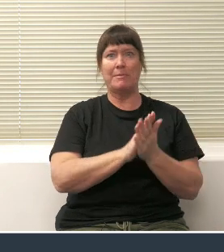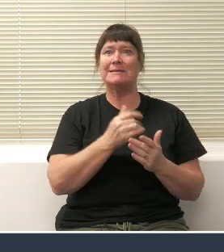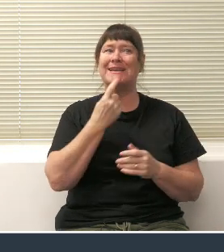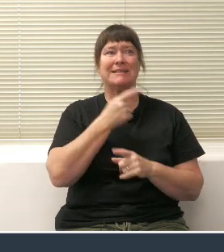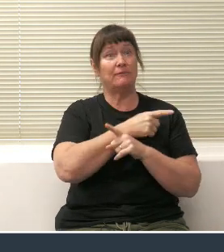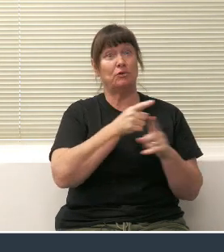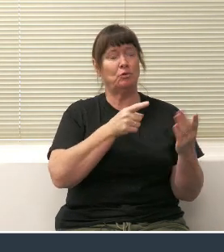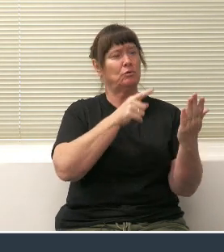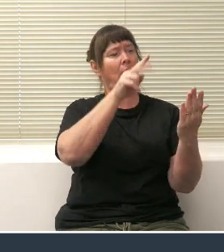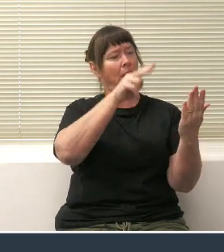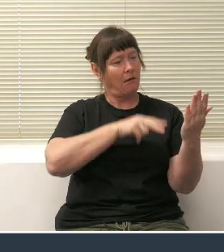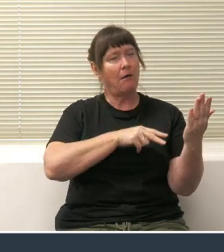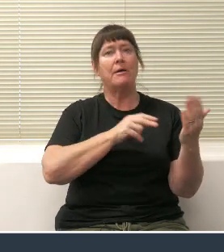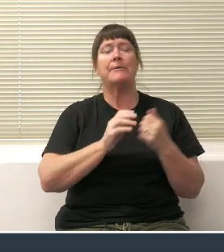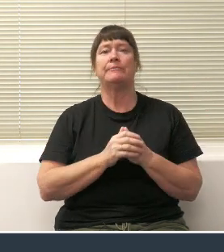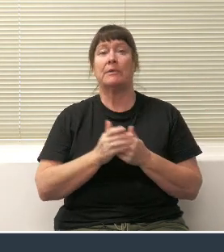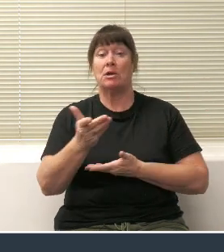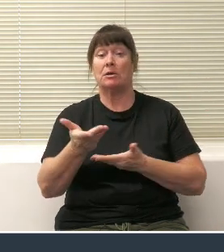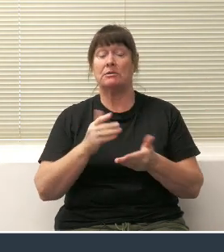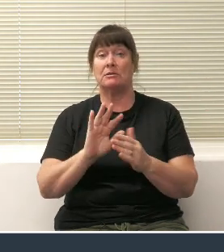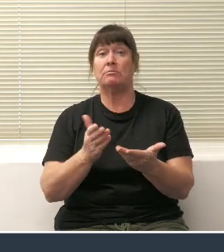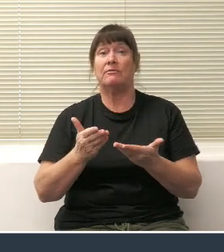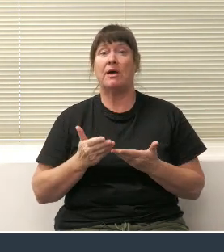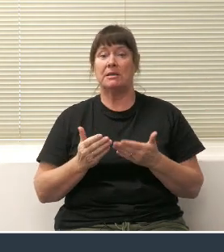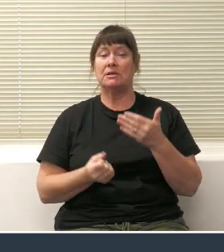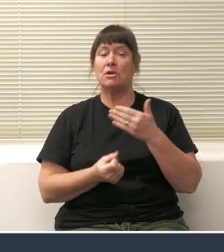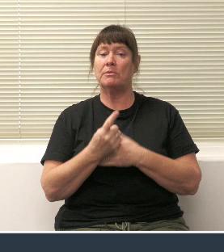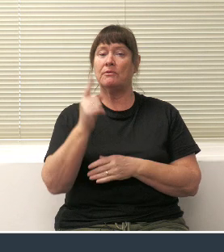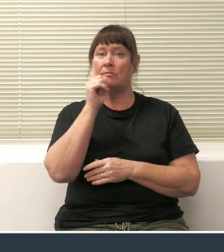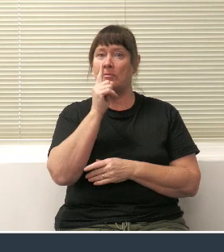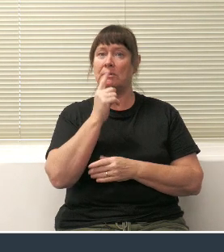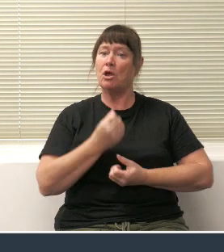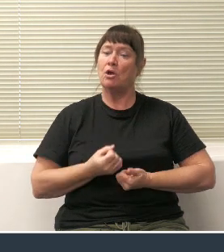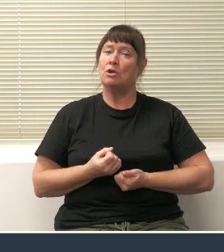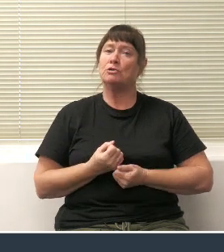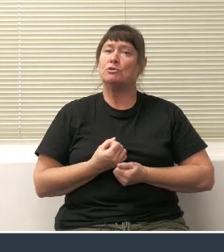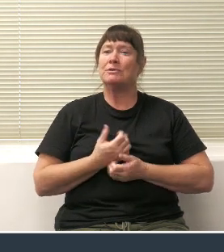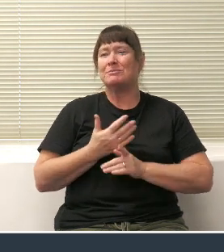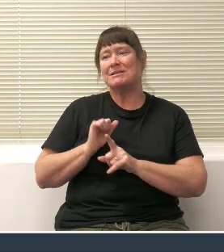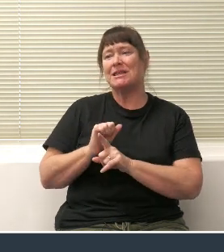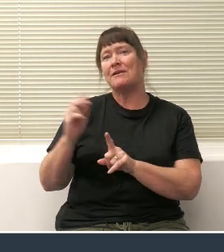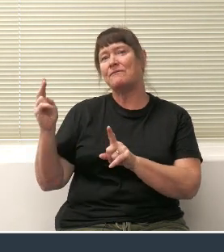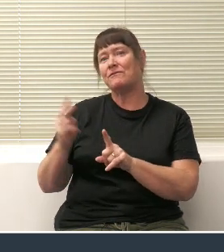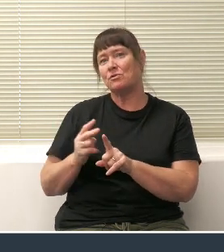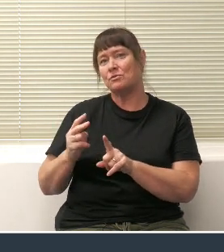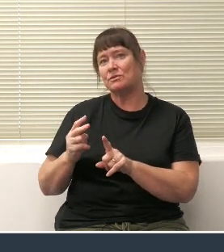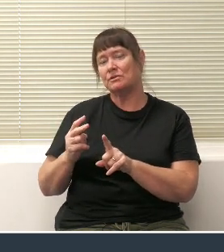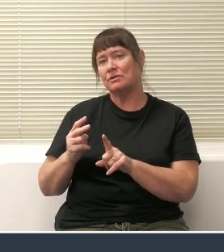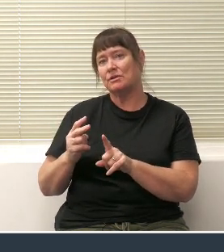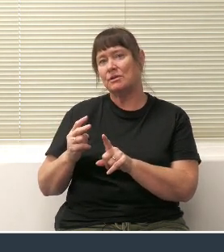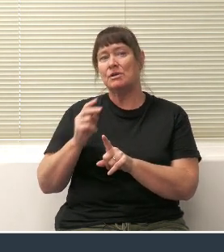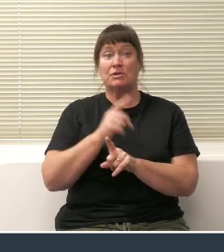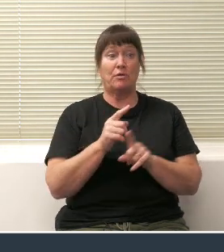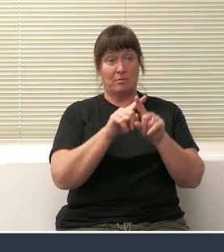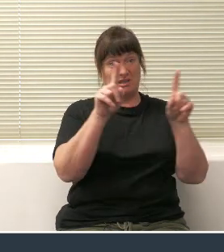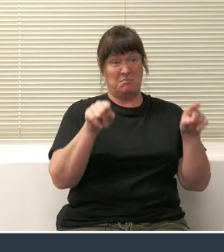process. So the consultation provided an opportunity for respondents to express their views outside of the provided answer options. So in